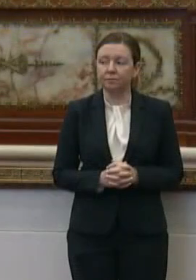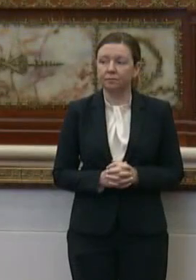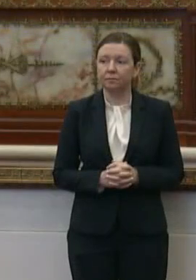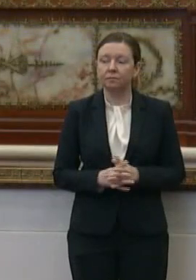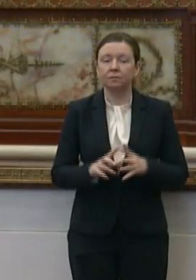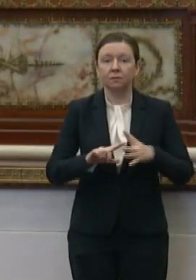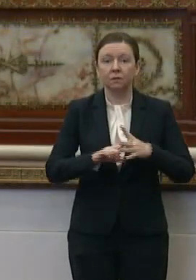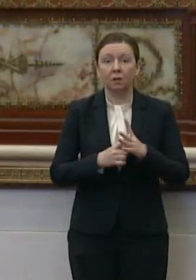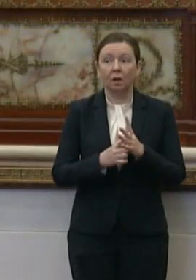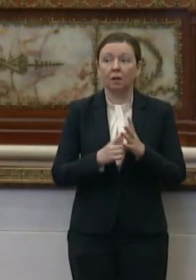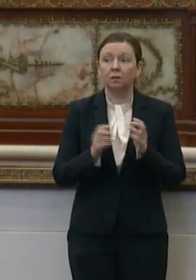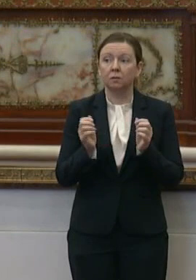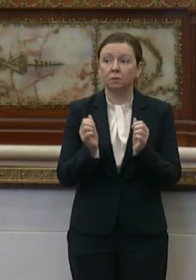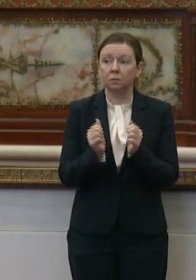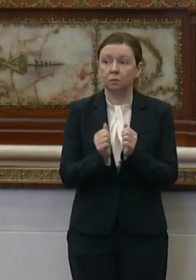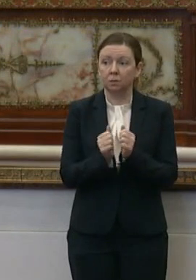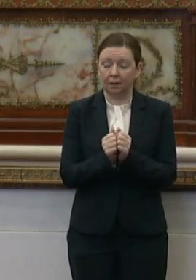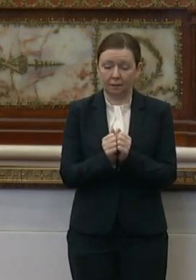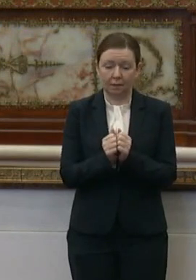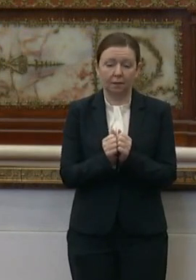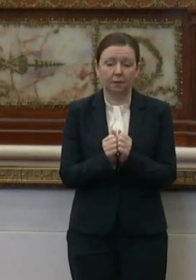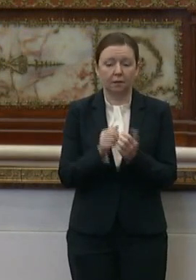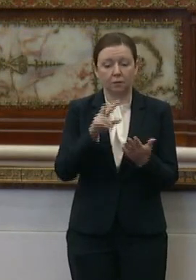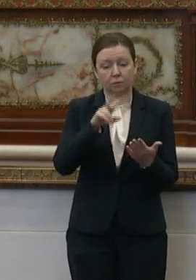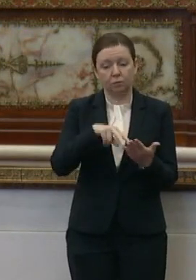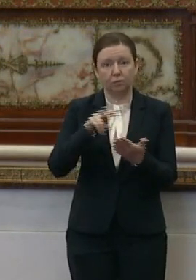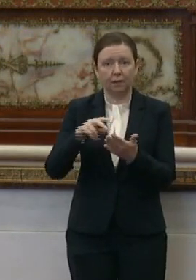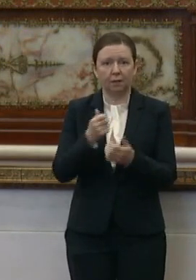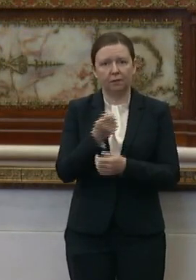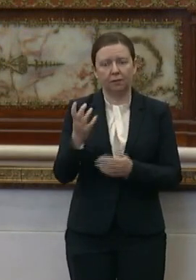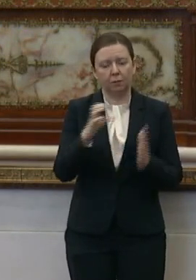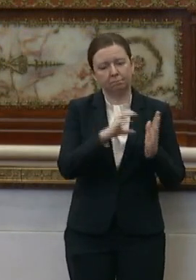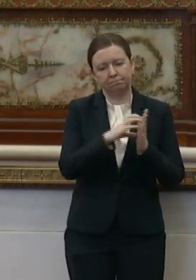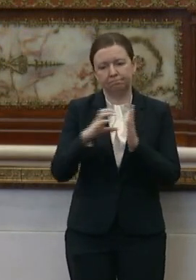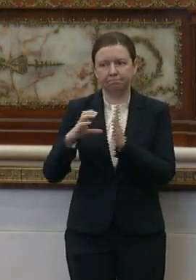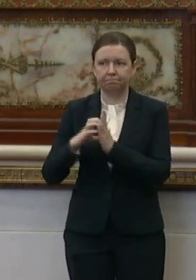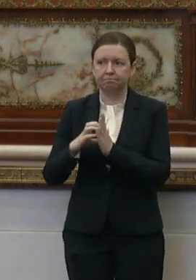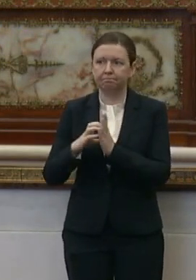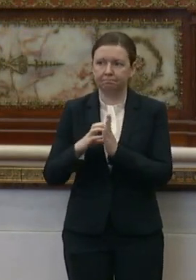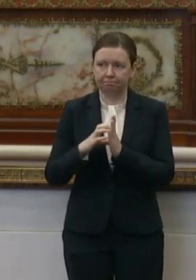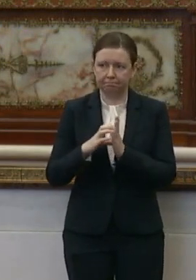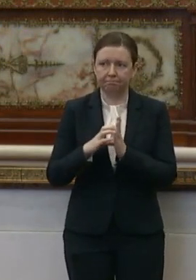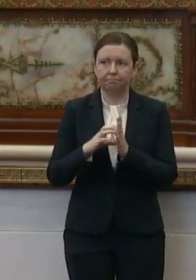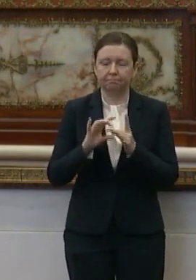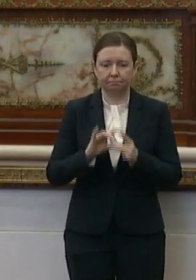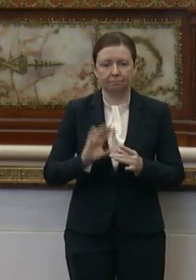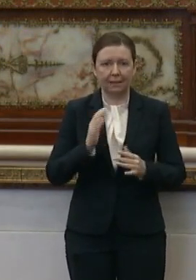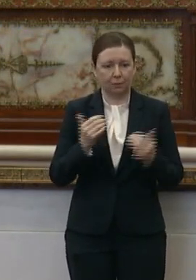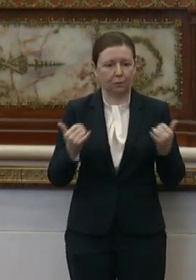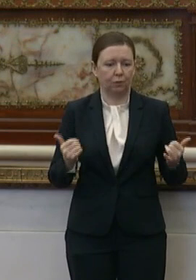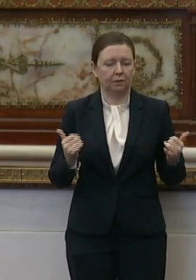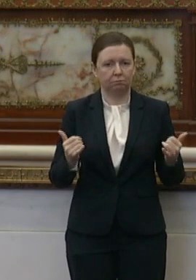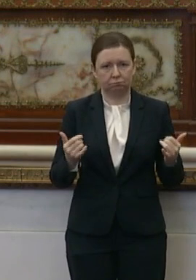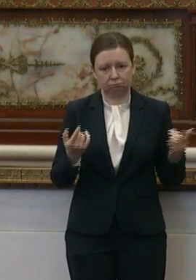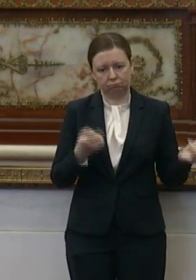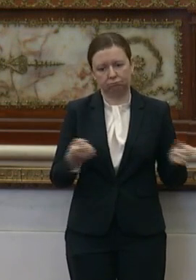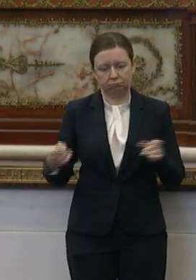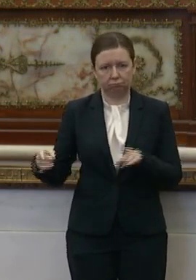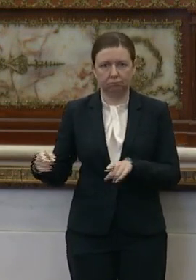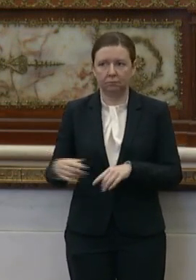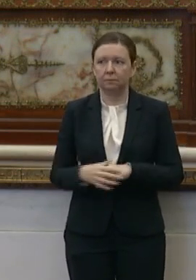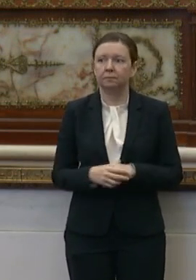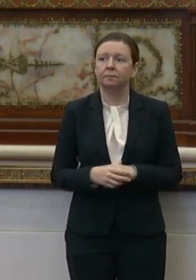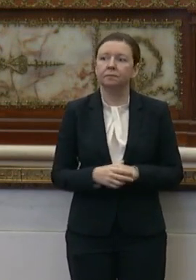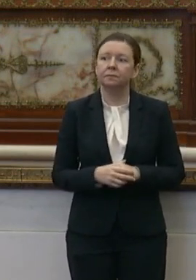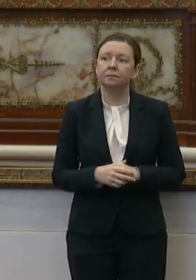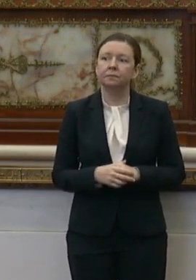We're going to start with me reading a couple of paragraphs with respects to our current status